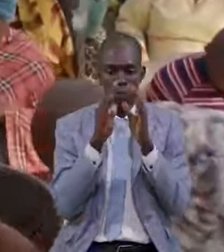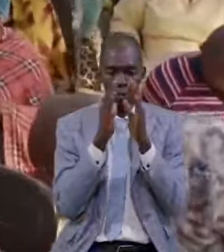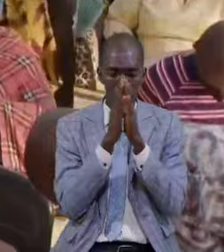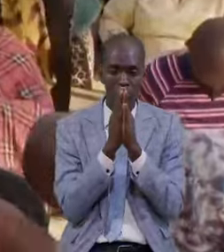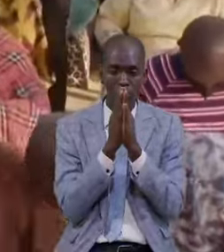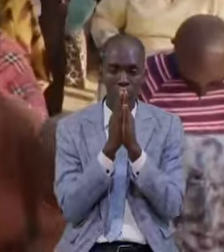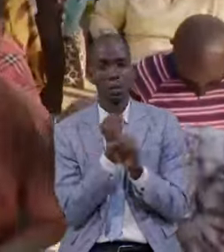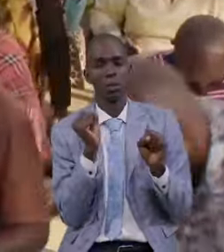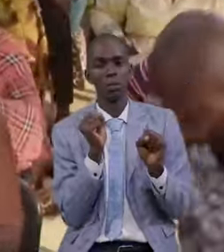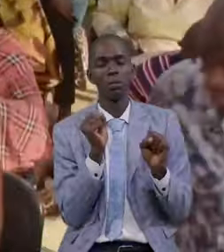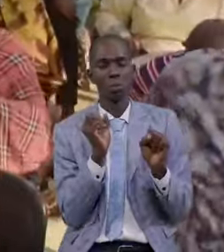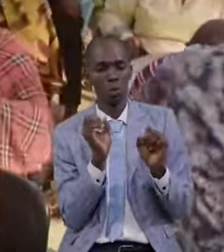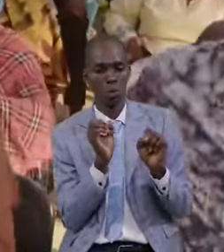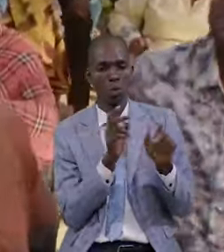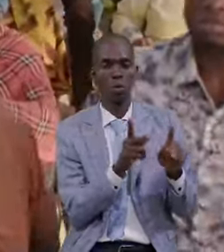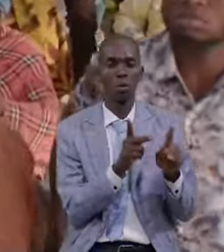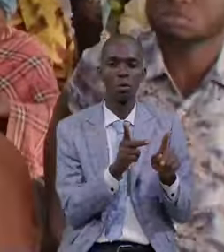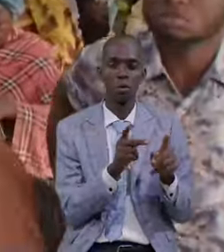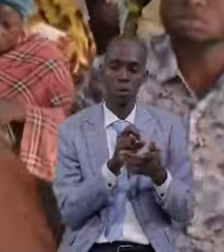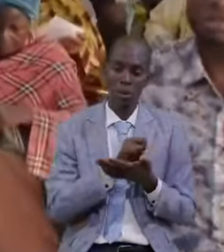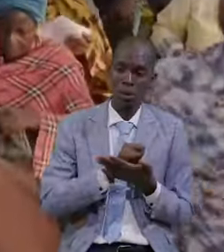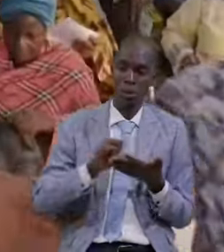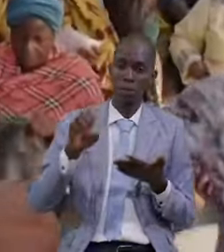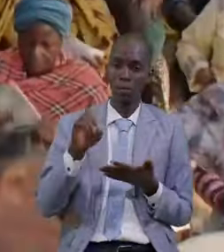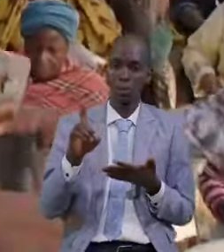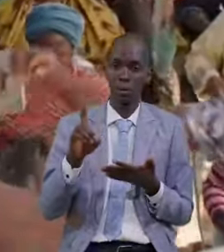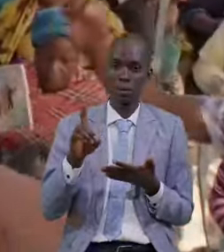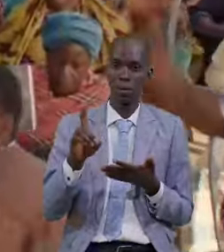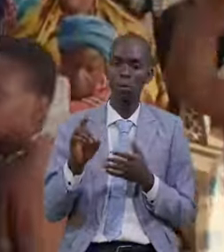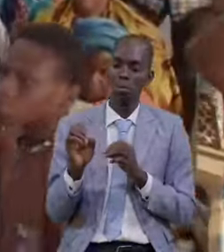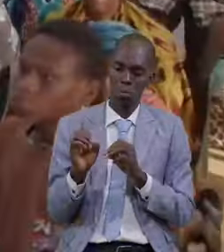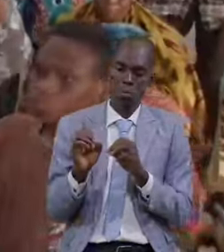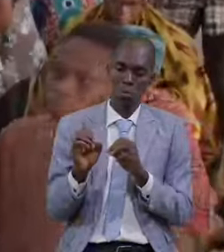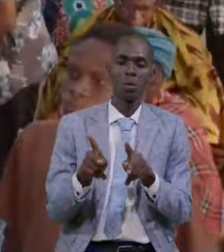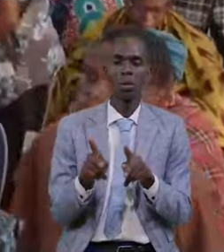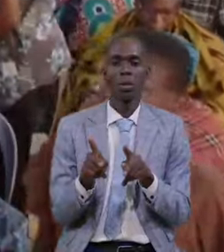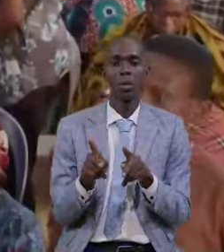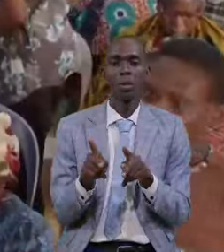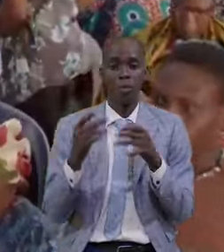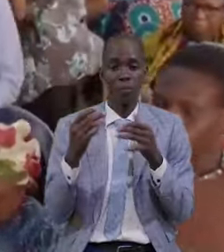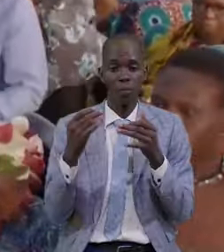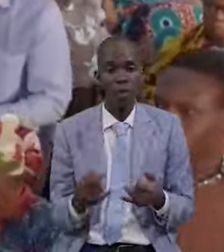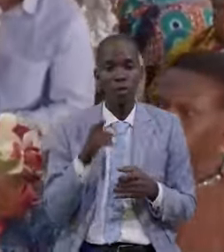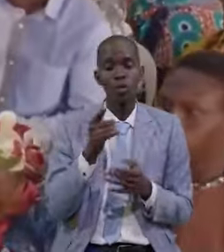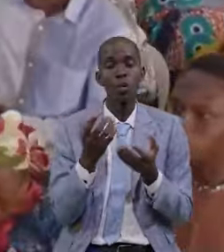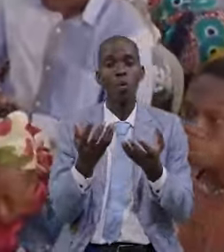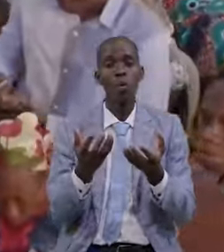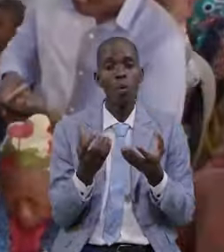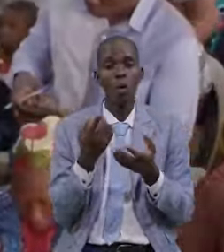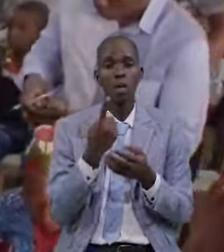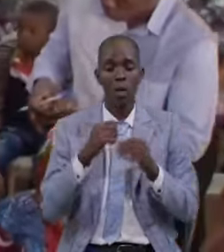ascertain that. Sanctified, ascertain that. And now you want the